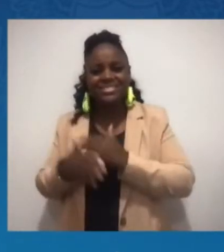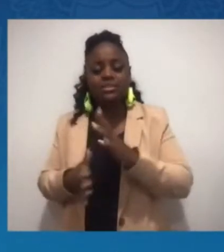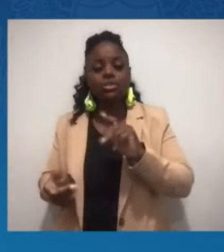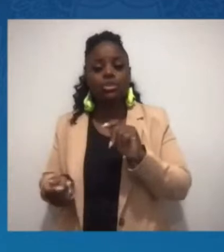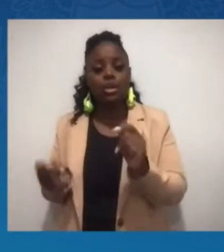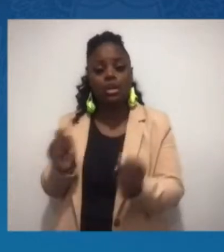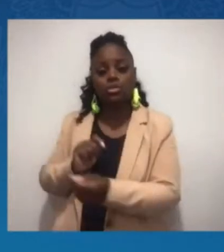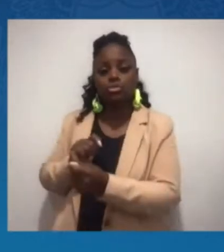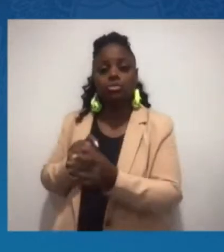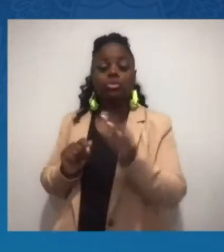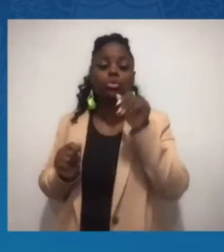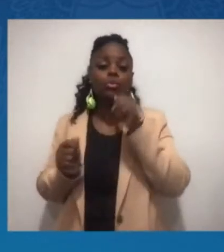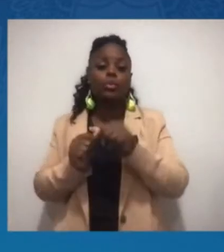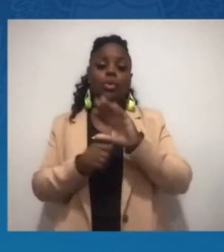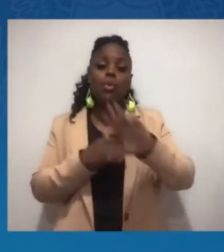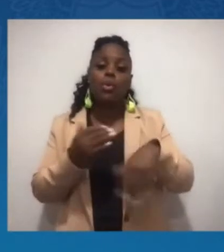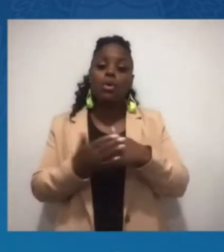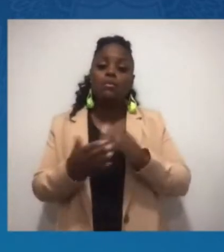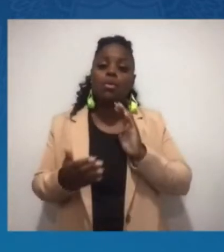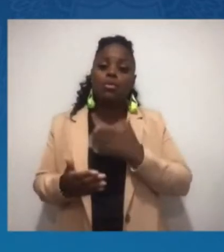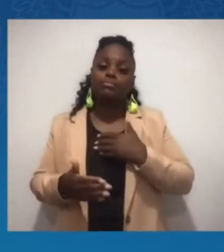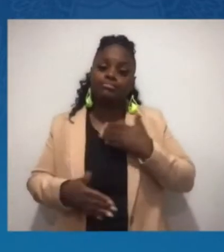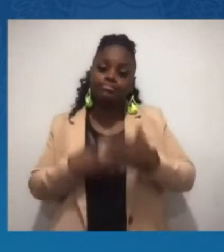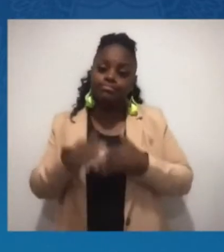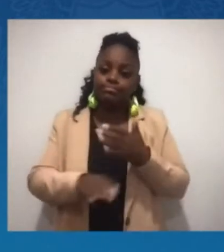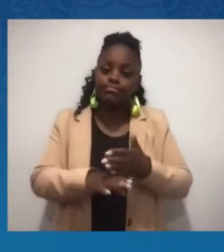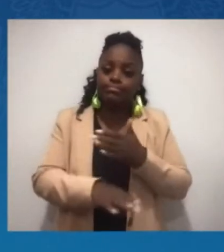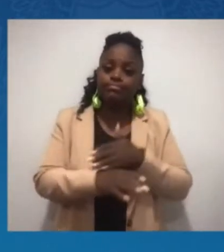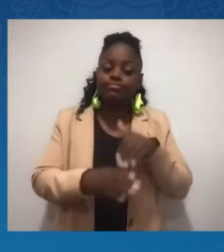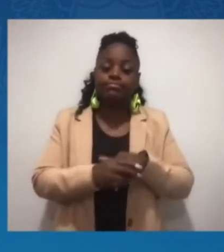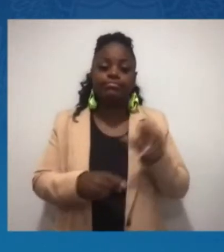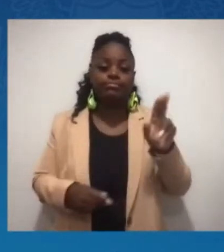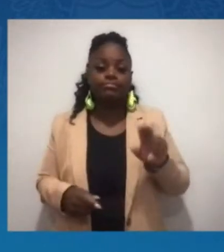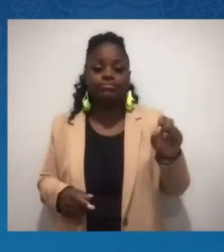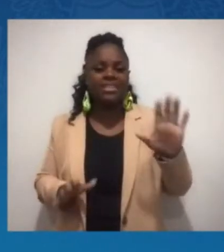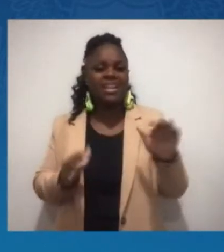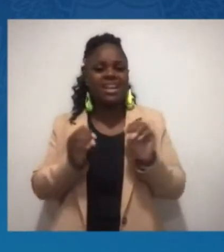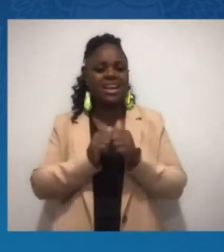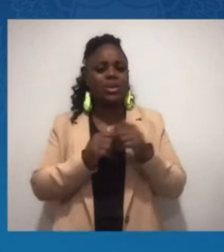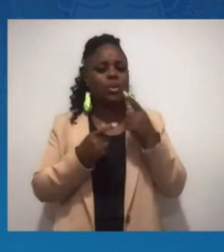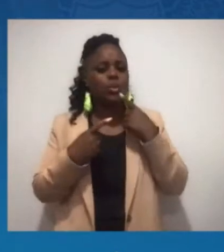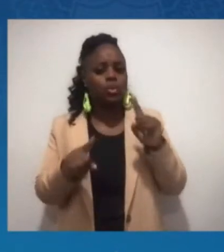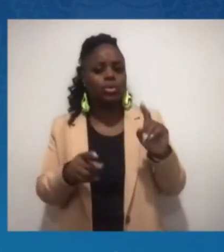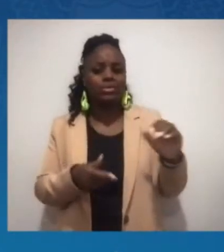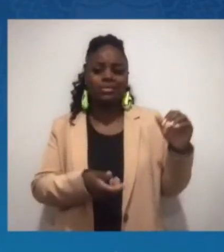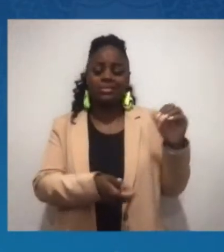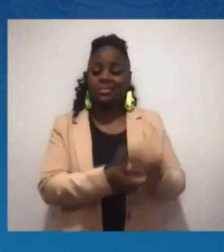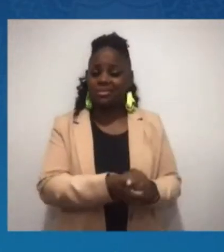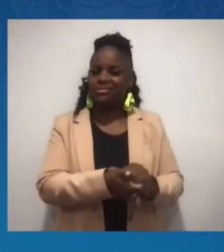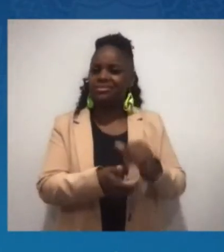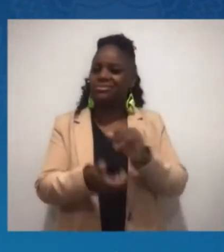our country. One of the key ingredients was the coalition building that happened, right?